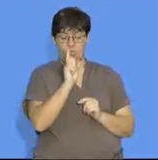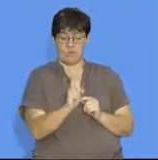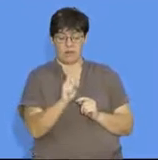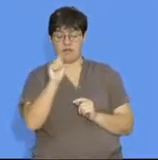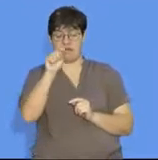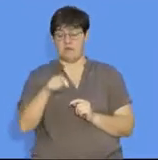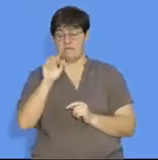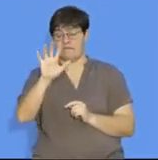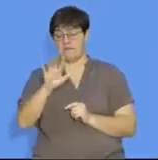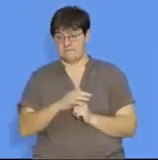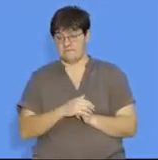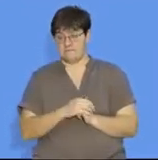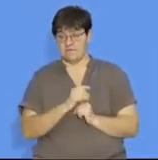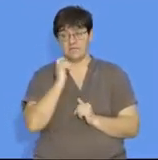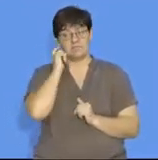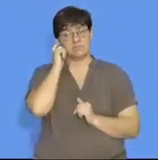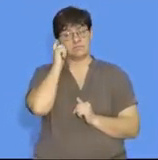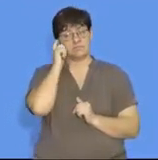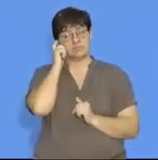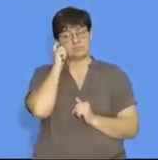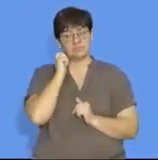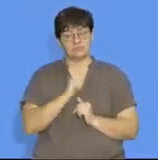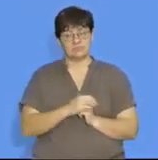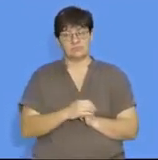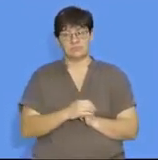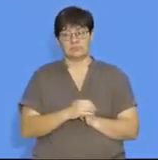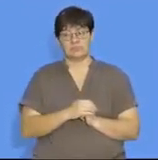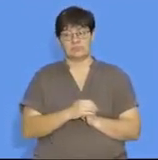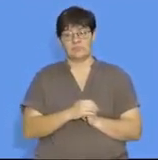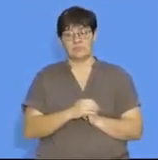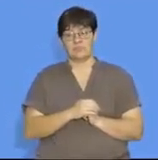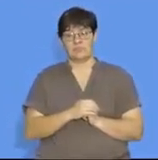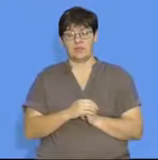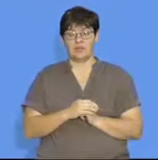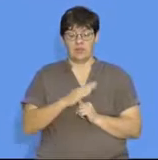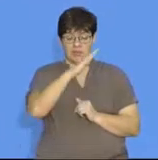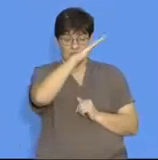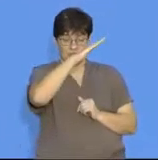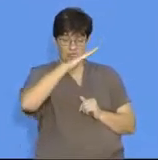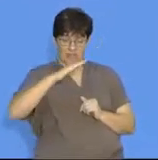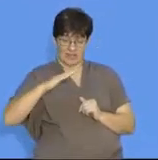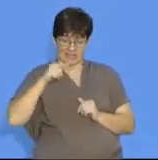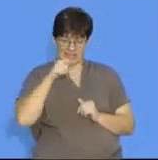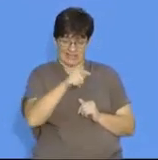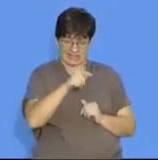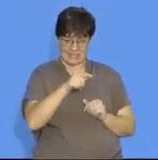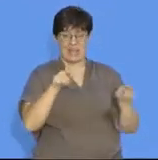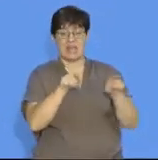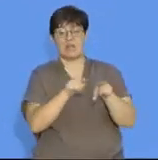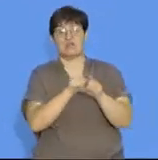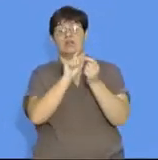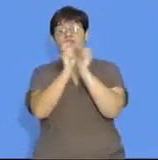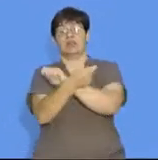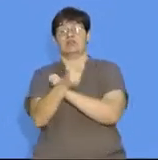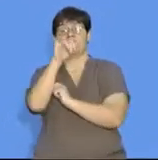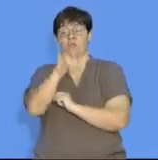1 and 5, okay? Right, so the gradient in this case is equals